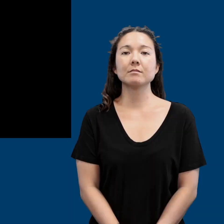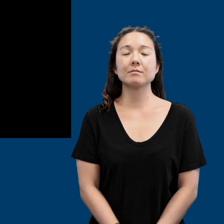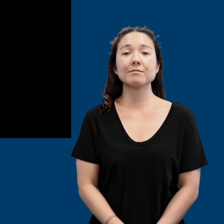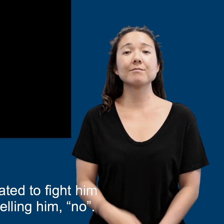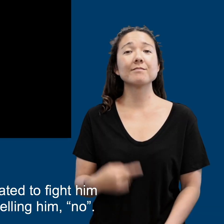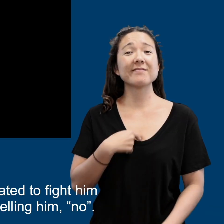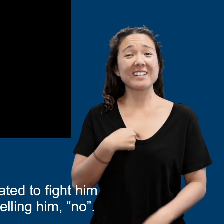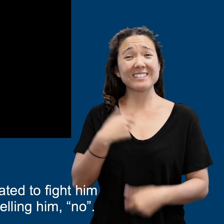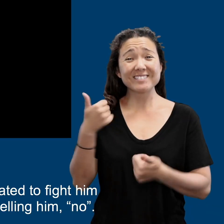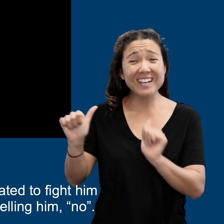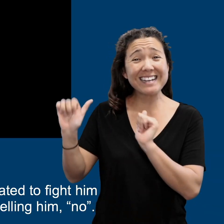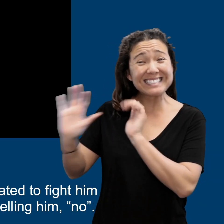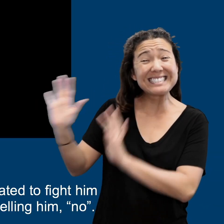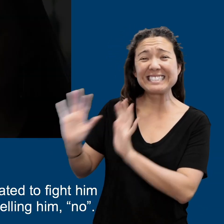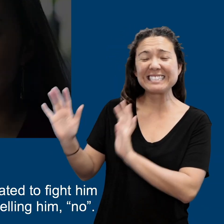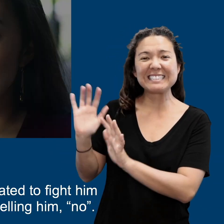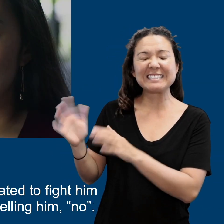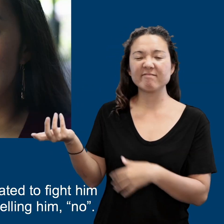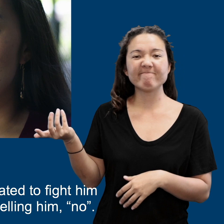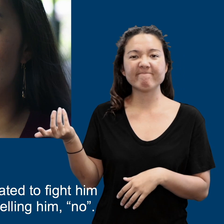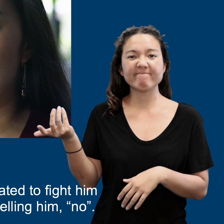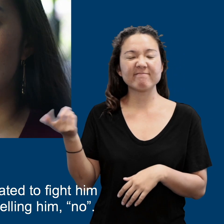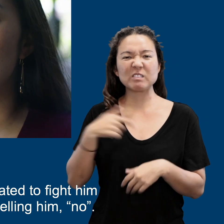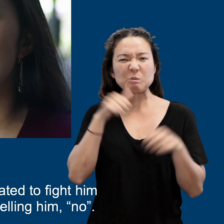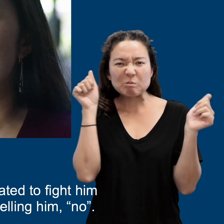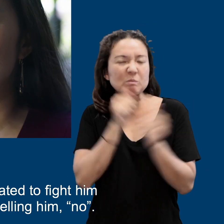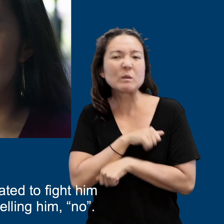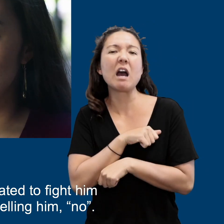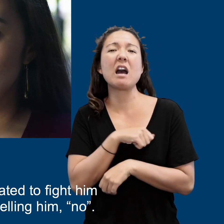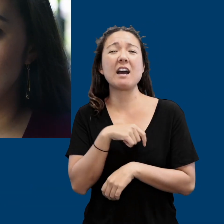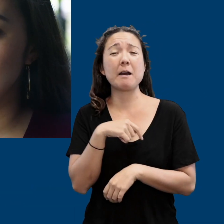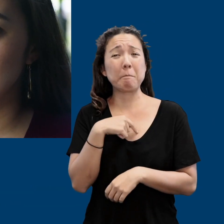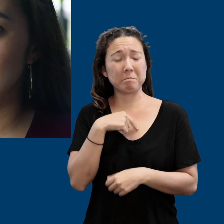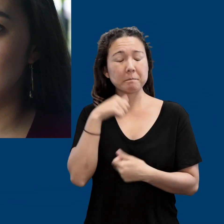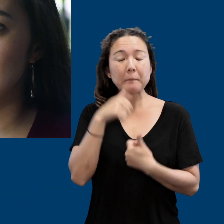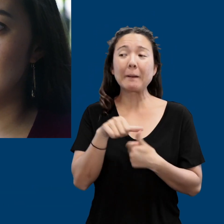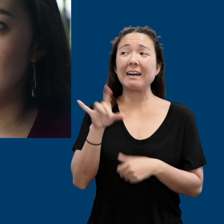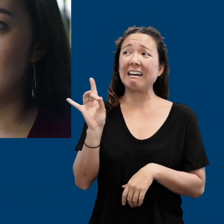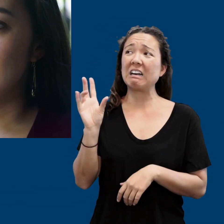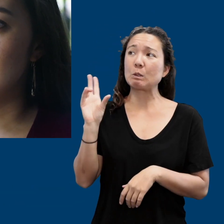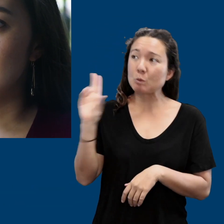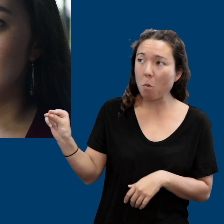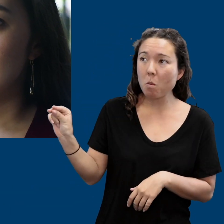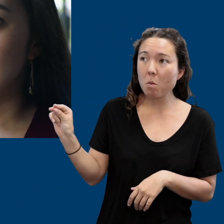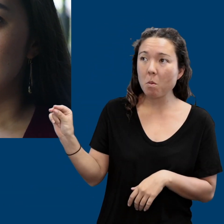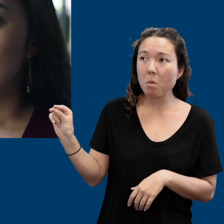I was too intoxicated to fight him off. I remember telling him no.